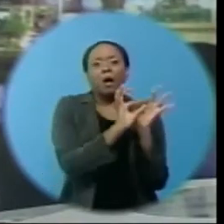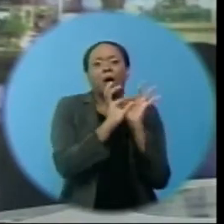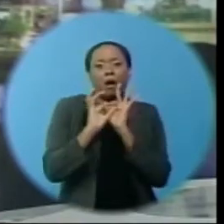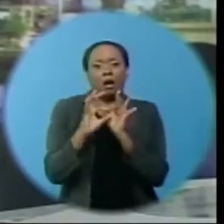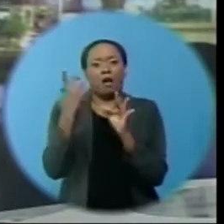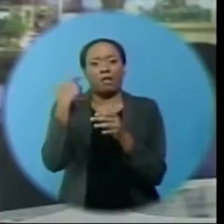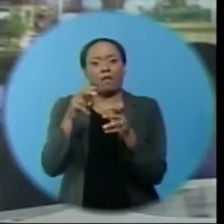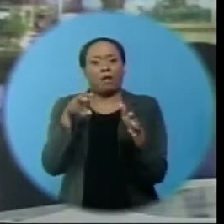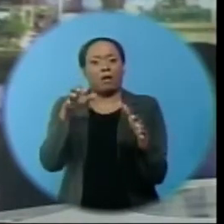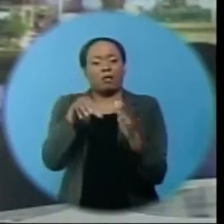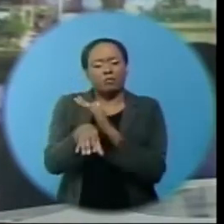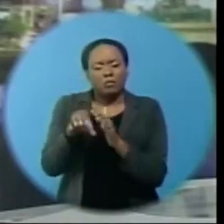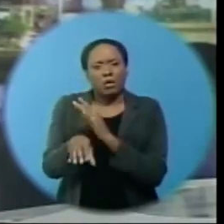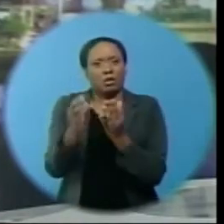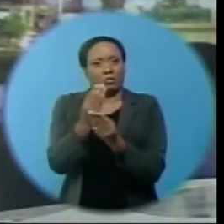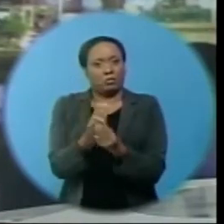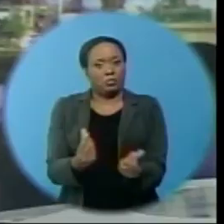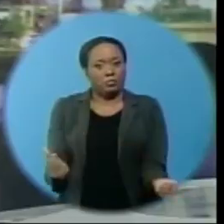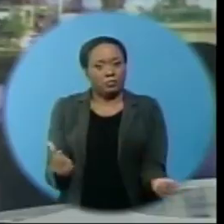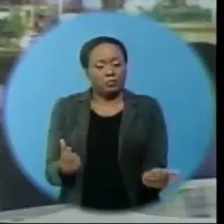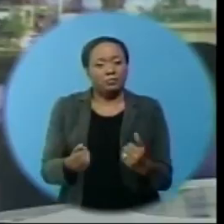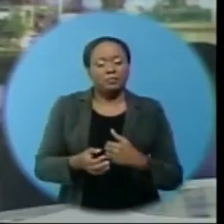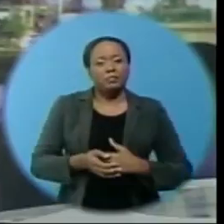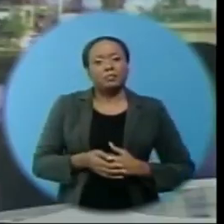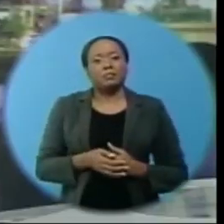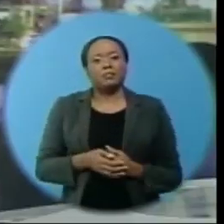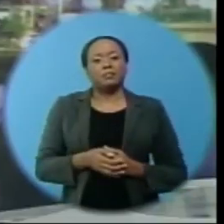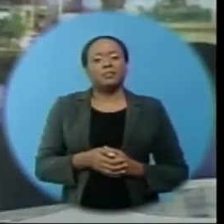violence, especially among young people.